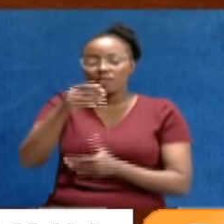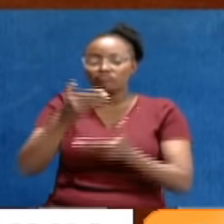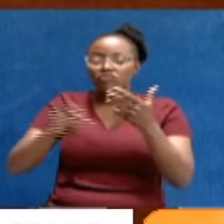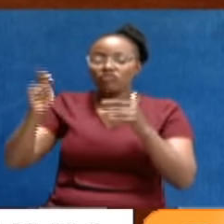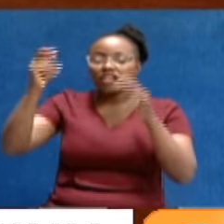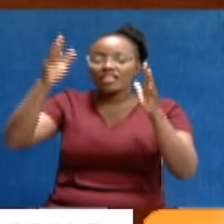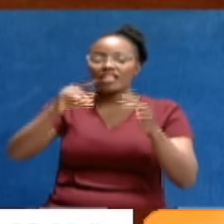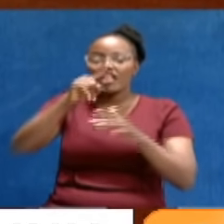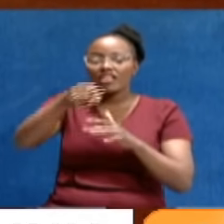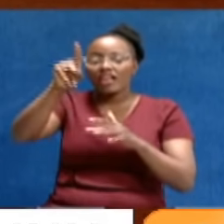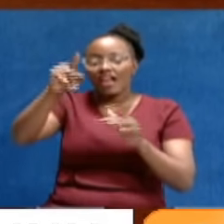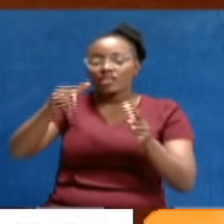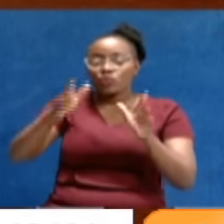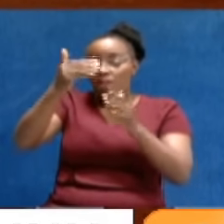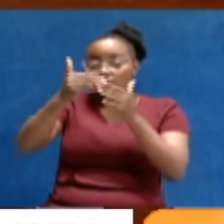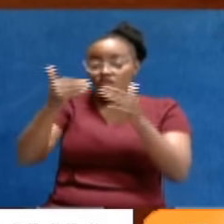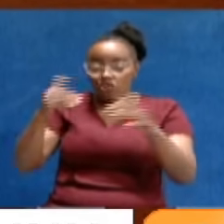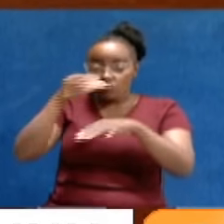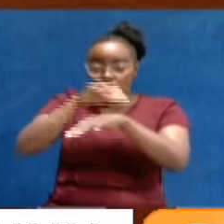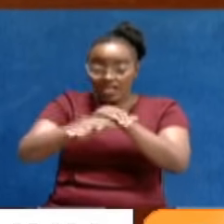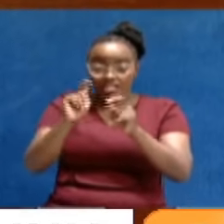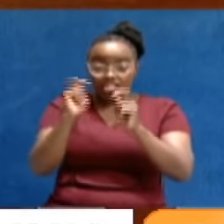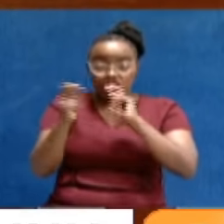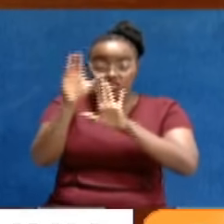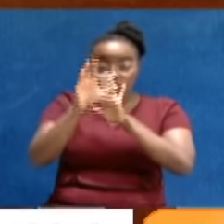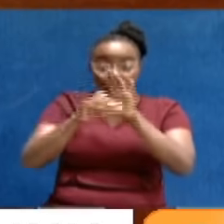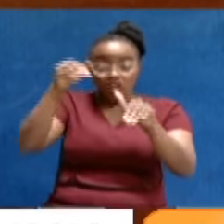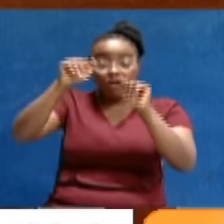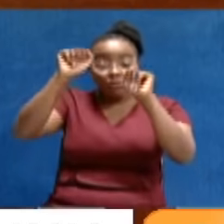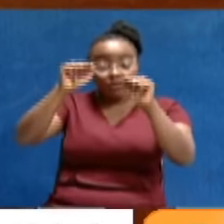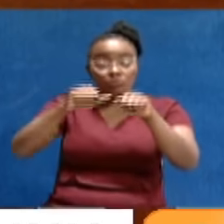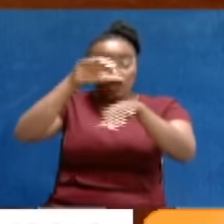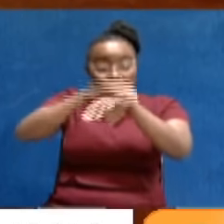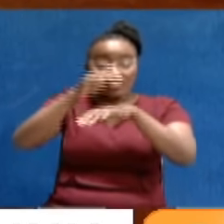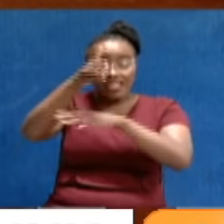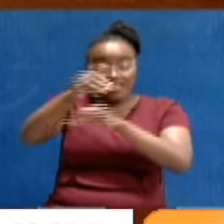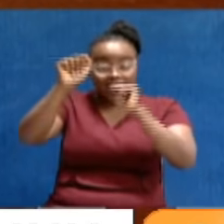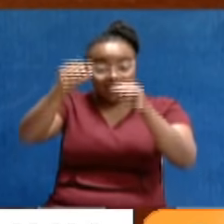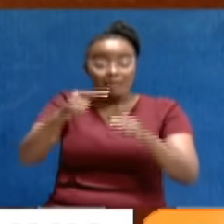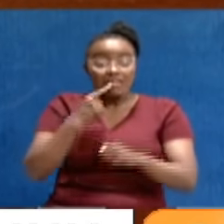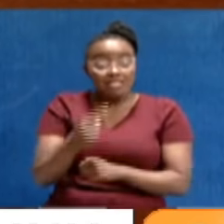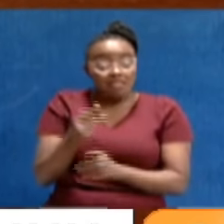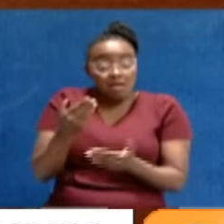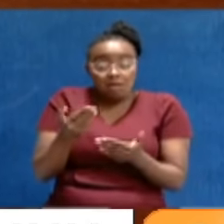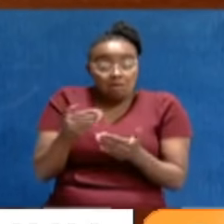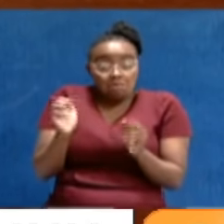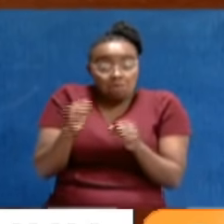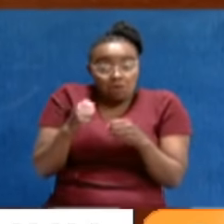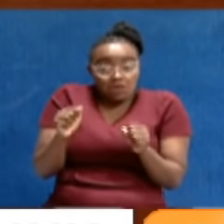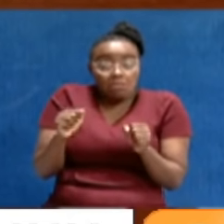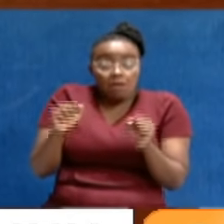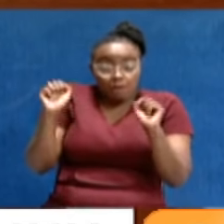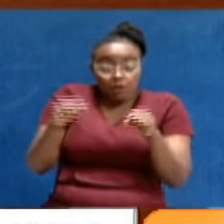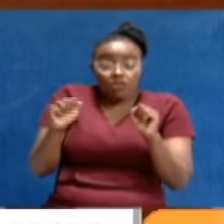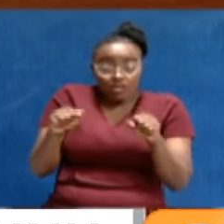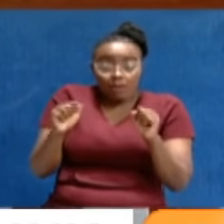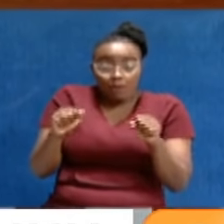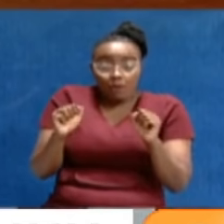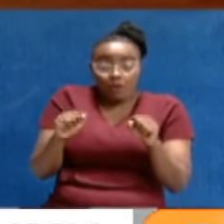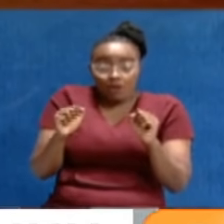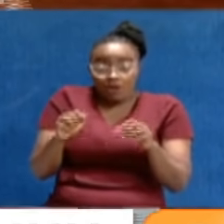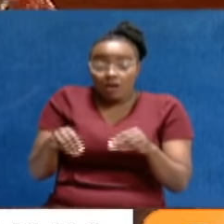engage Kenyans properly before you reach the referendum. It may reach there, Jeff, and I'm not saying it may not. I'm saying it is likely